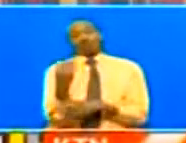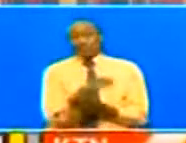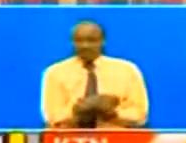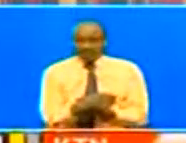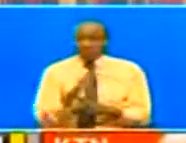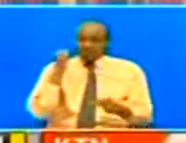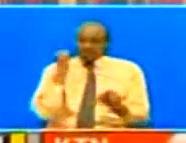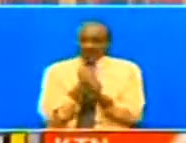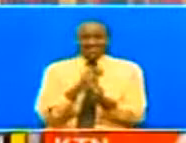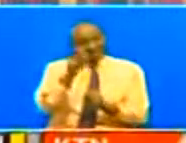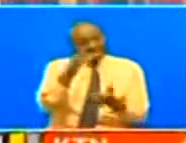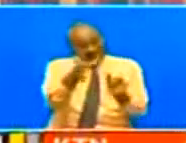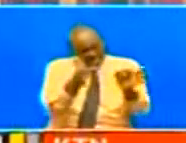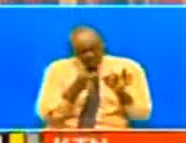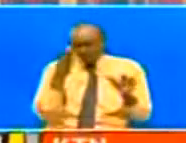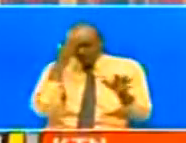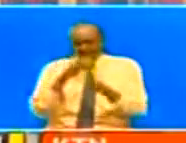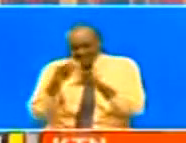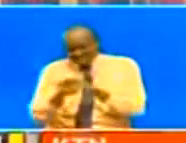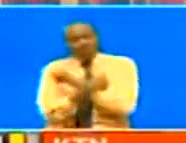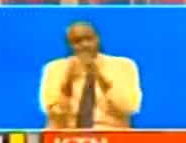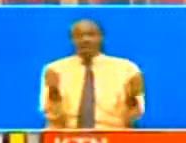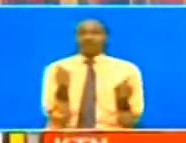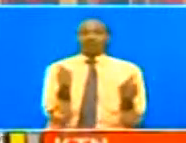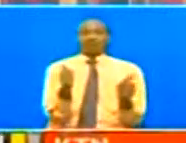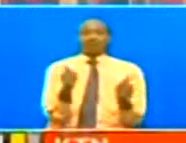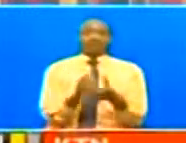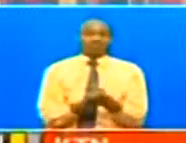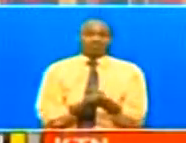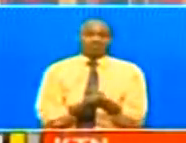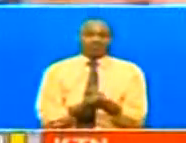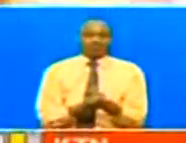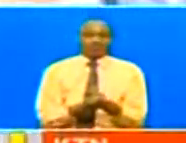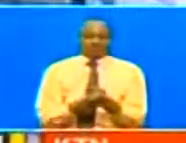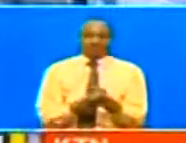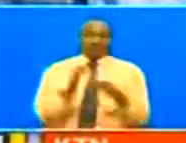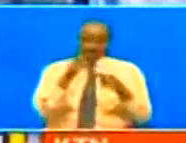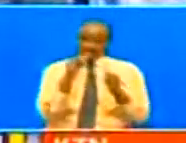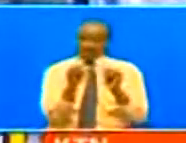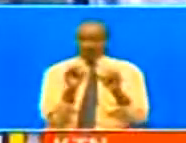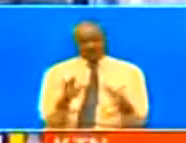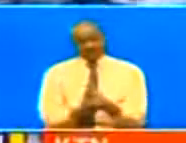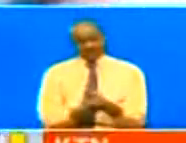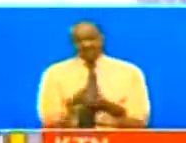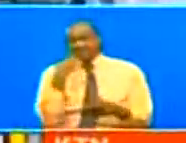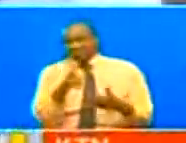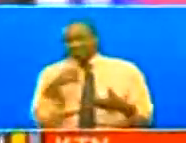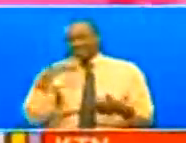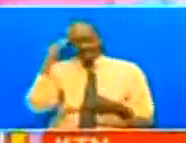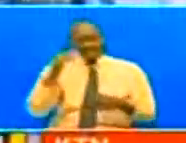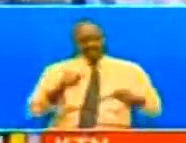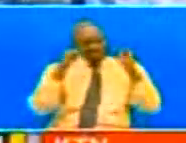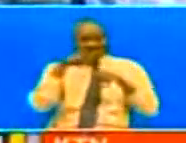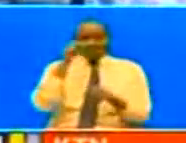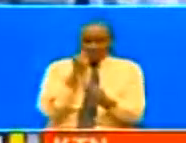must hold them to account the way it used to be before. There's nothing new here. Aidha amesema kuwa wakuu hao